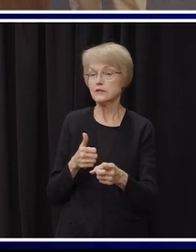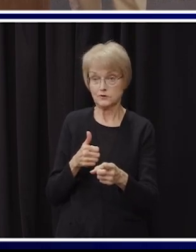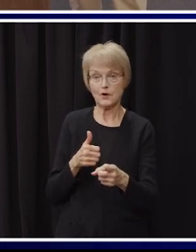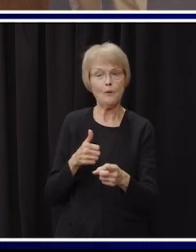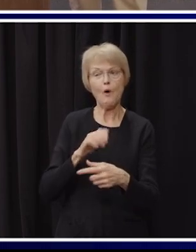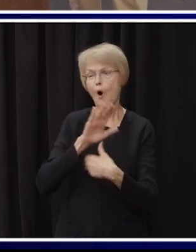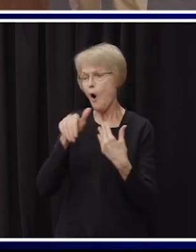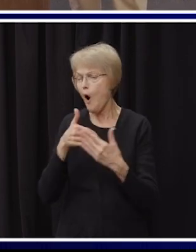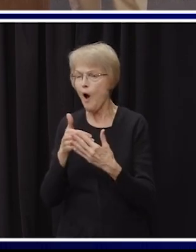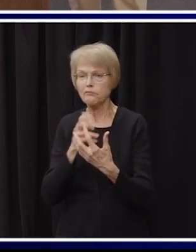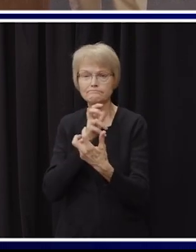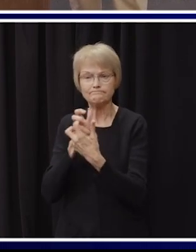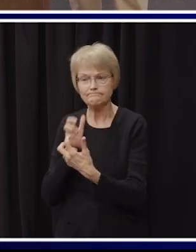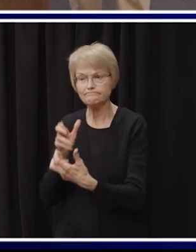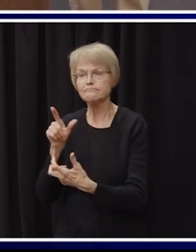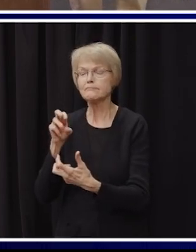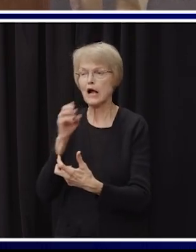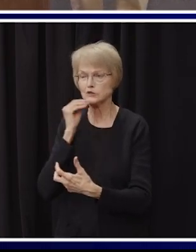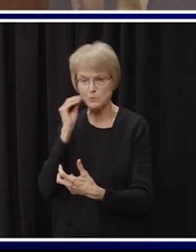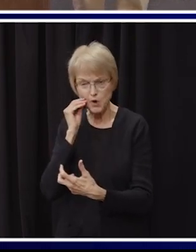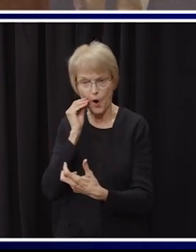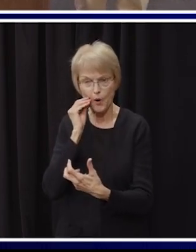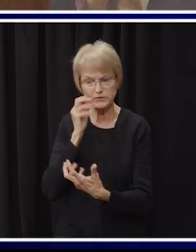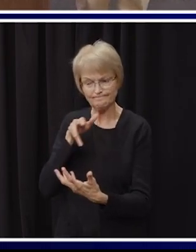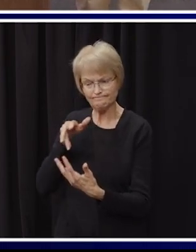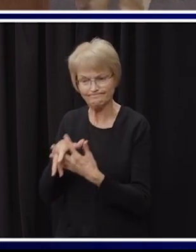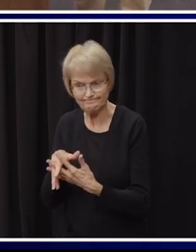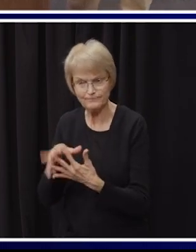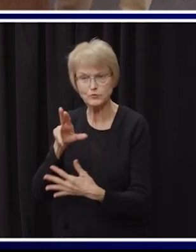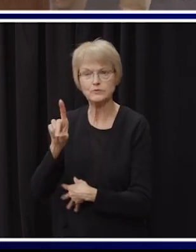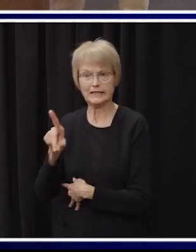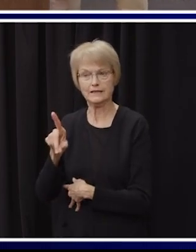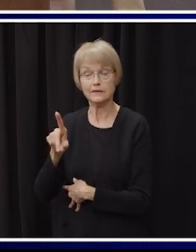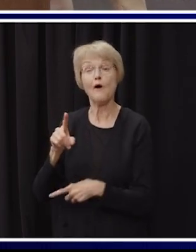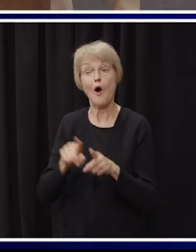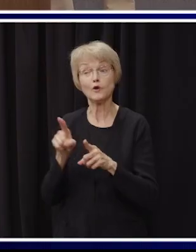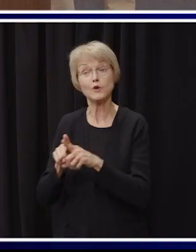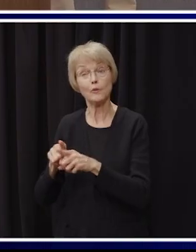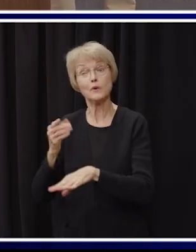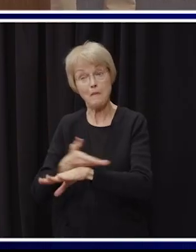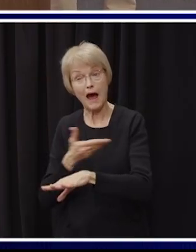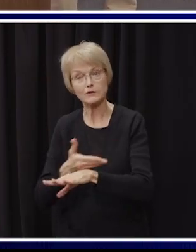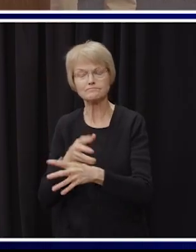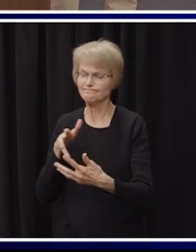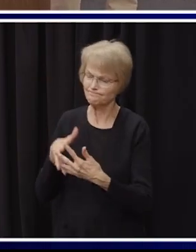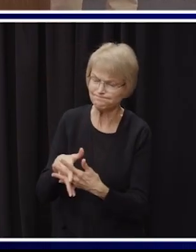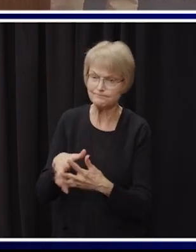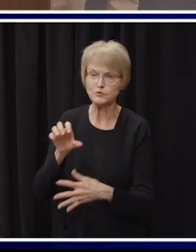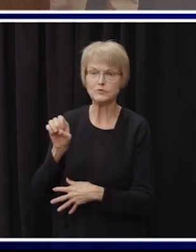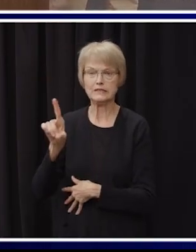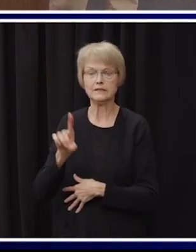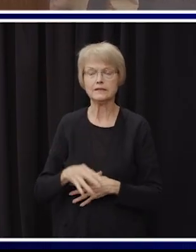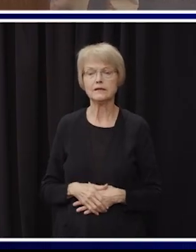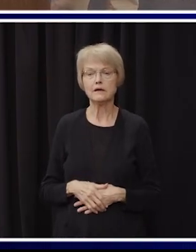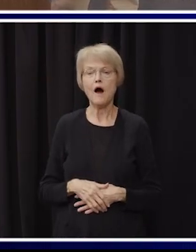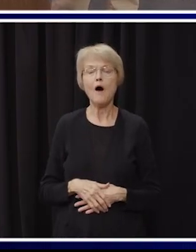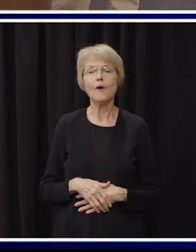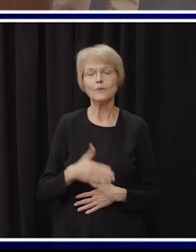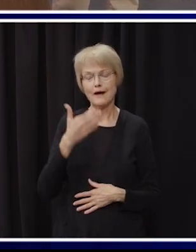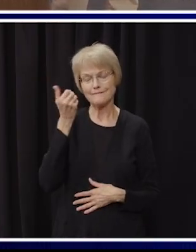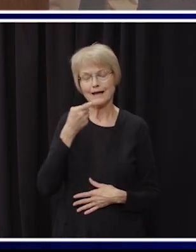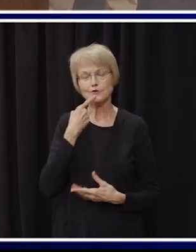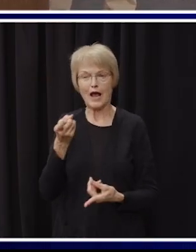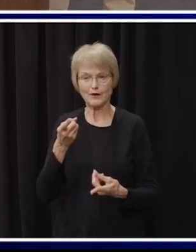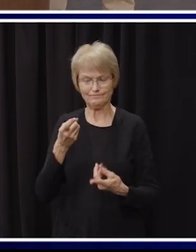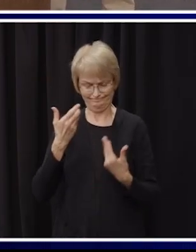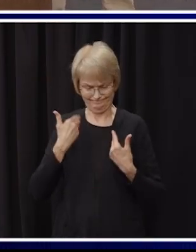custom homes and remodels as well. So I forgot to tell you my appearance.